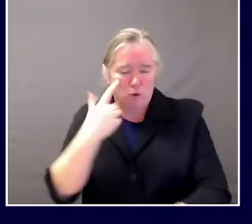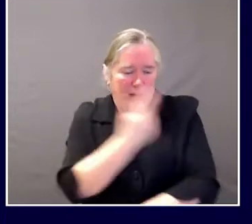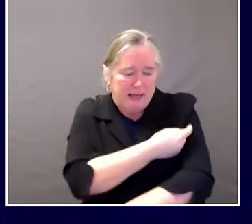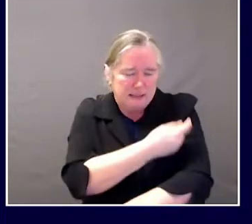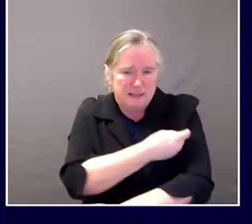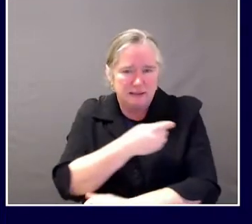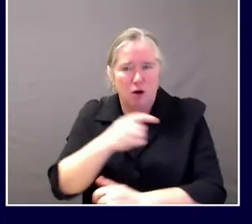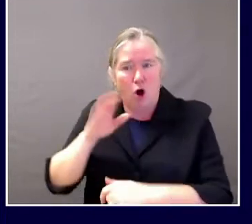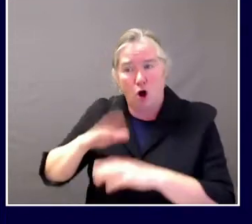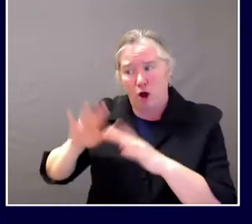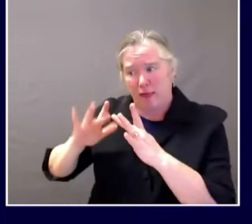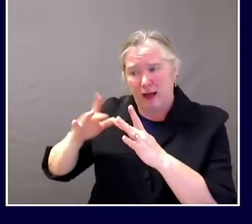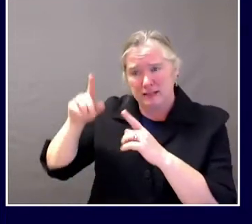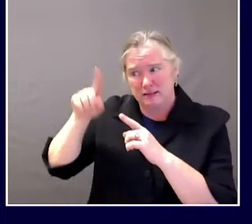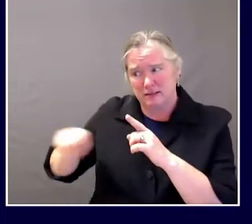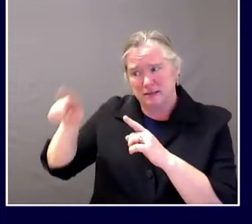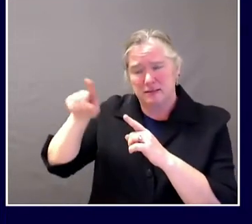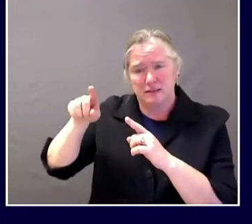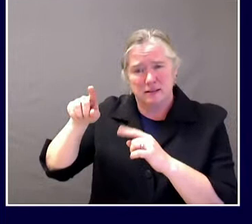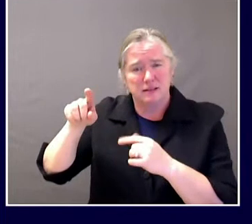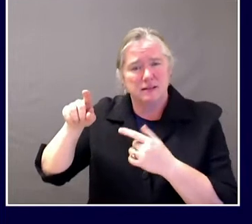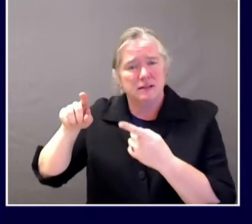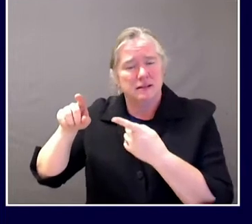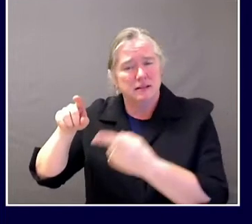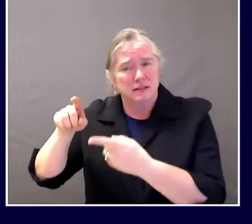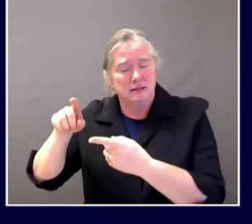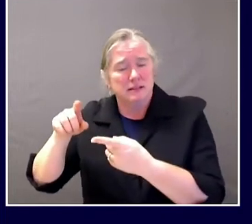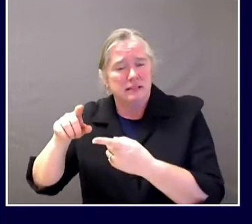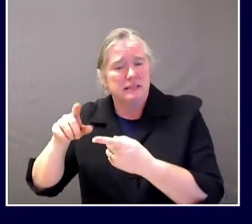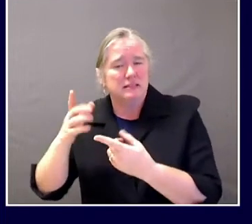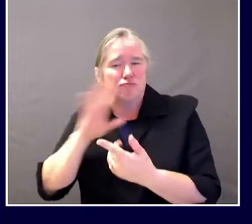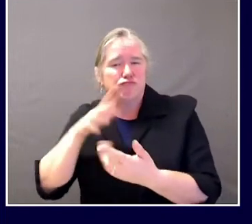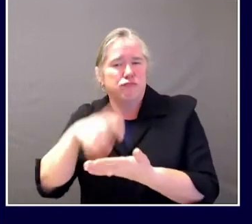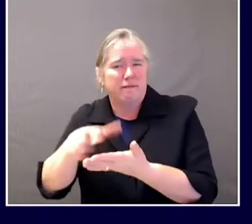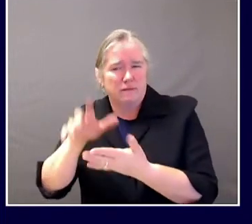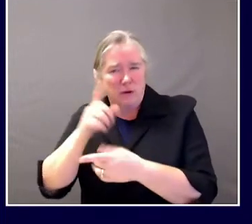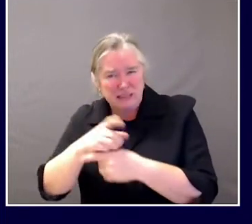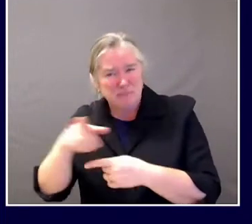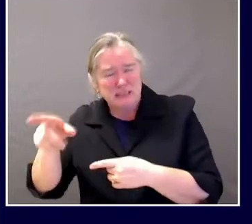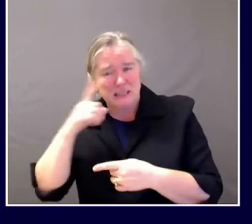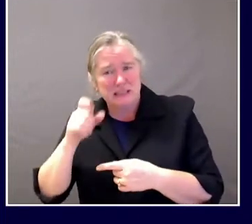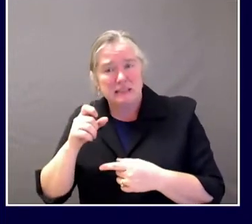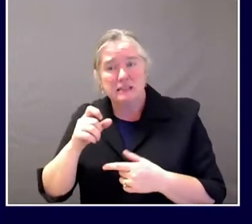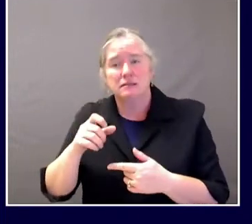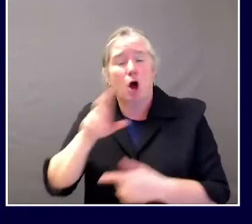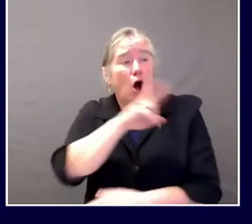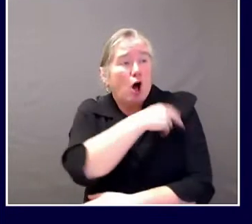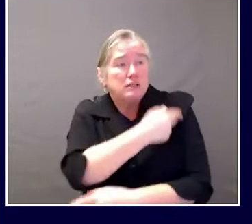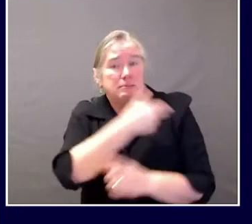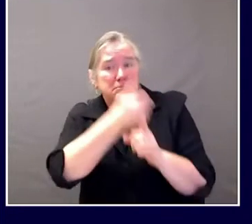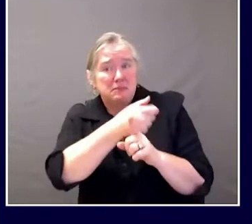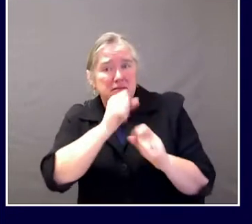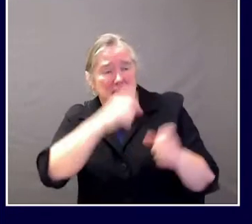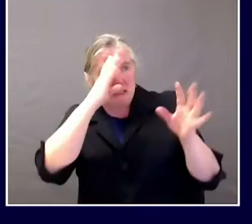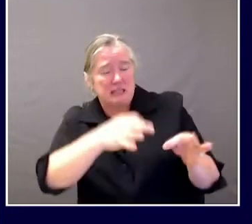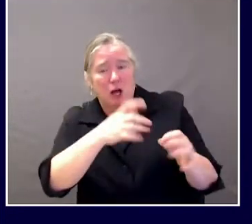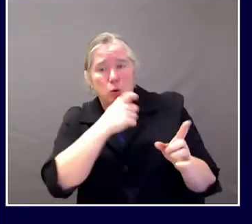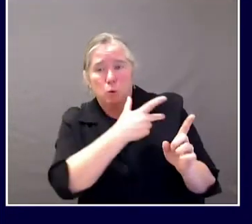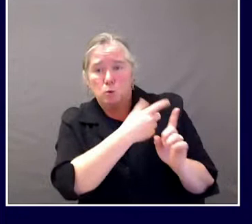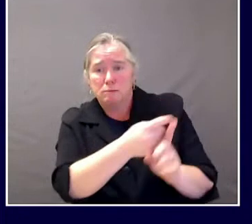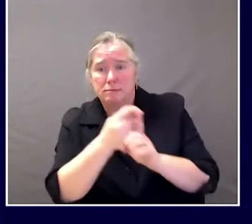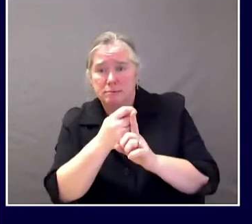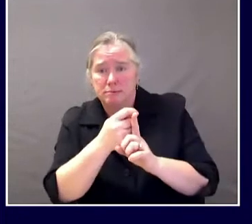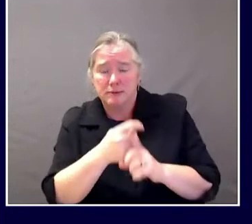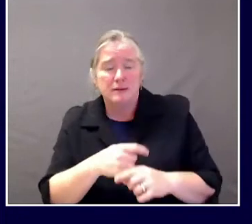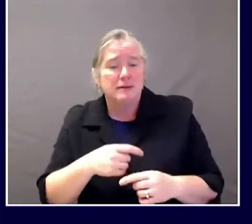pharmacies, they can make kind of individual calls about who they vaccinate. Am I correct? And the reason I ask this is because I think we've all